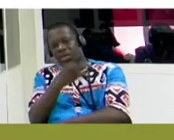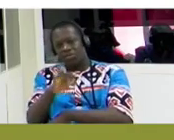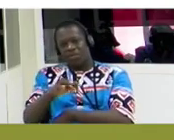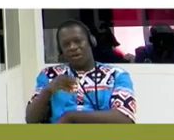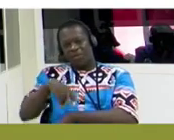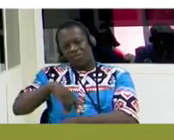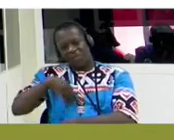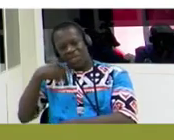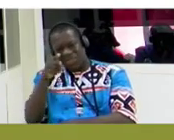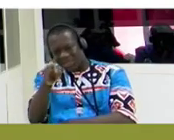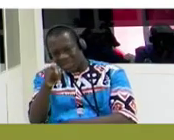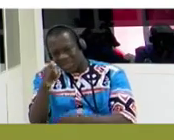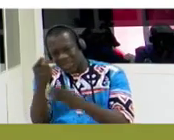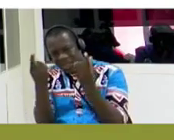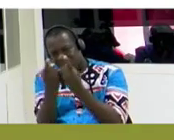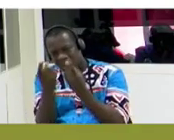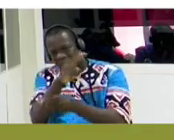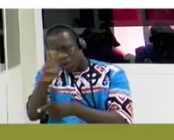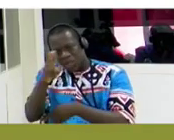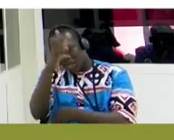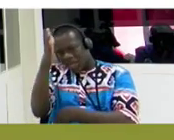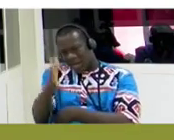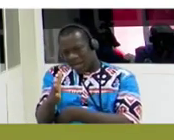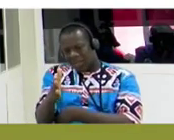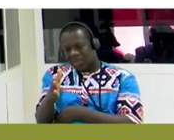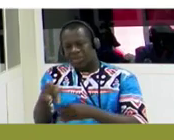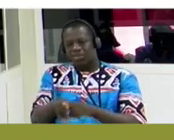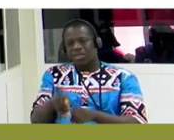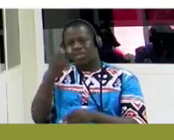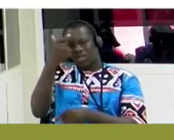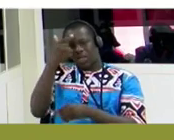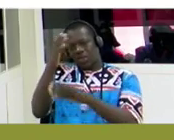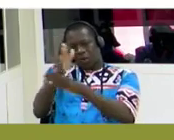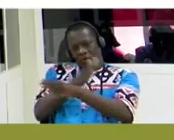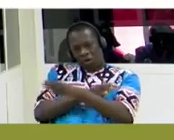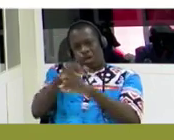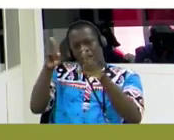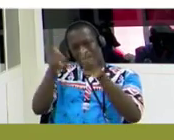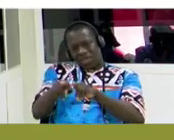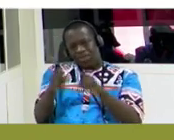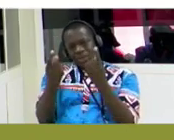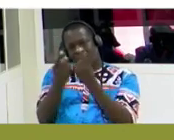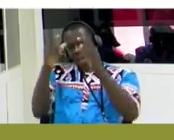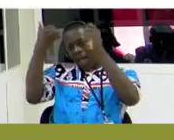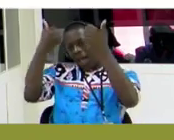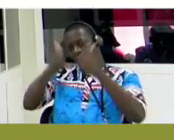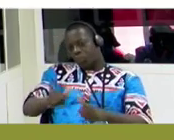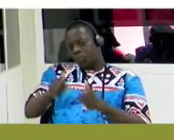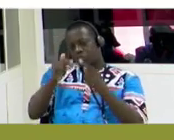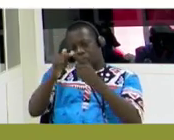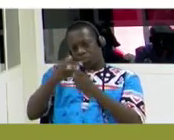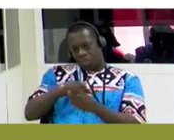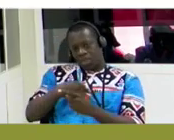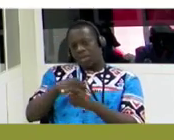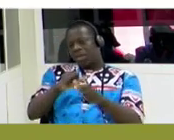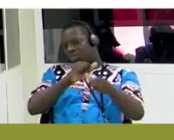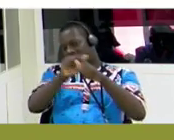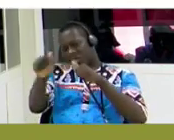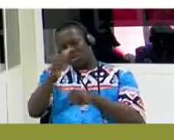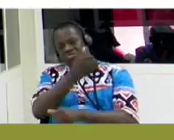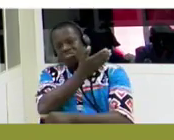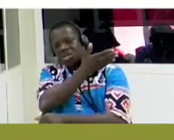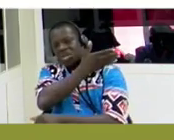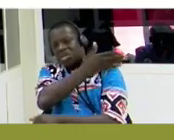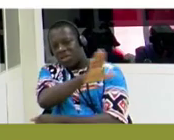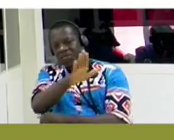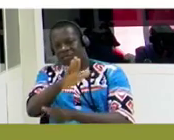right, I say before myself, the same thing will be done to me. It's better for me to quit and leave the